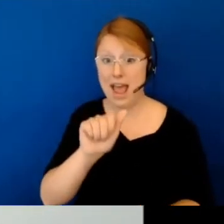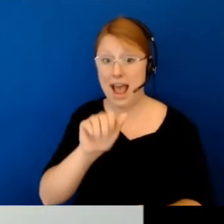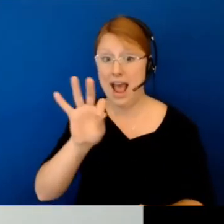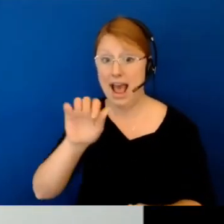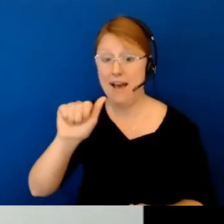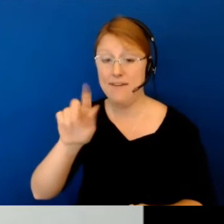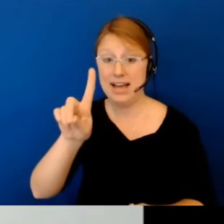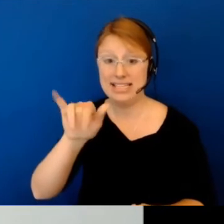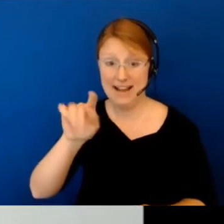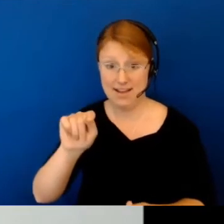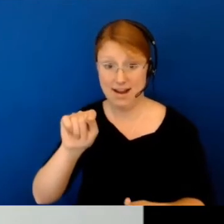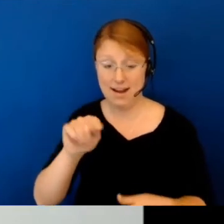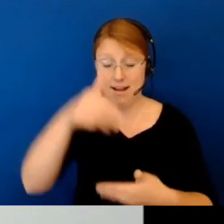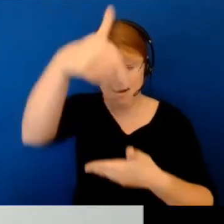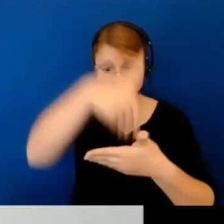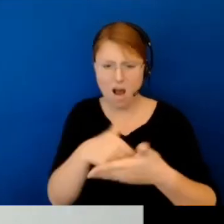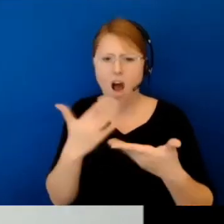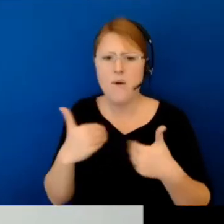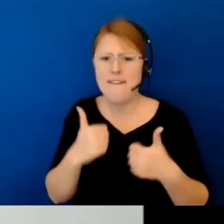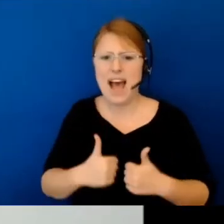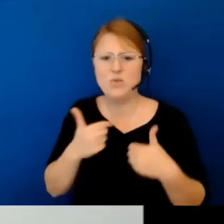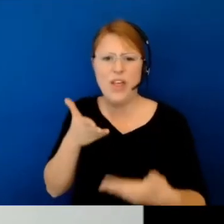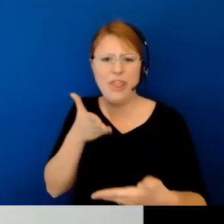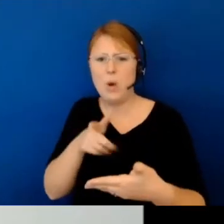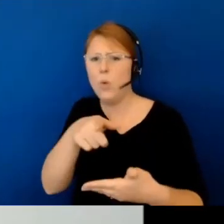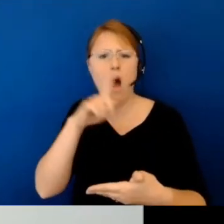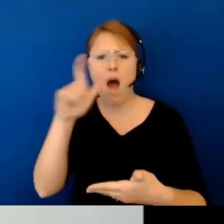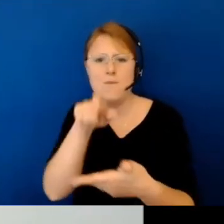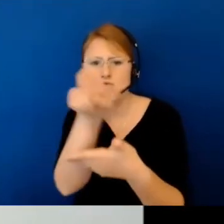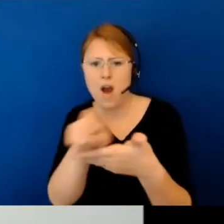For the 2020 general election, voters have 2